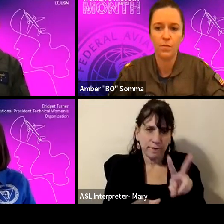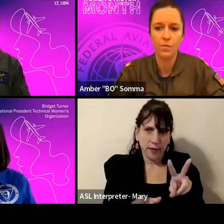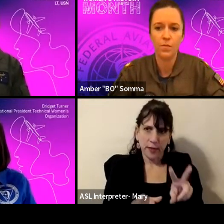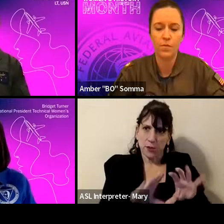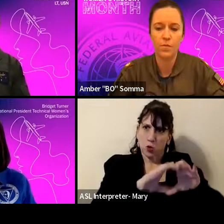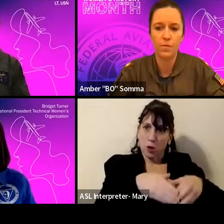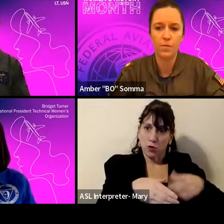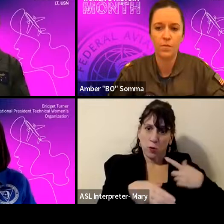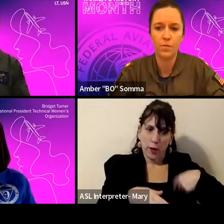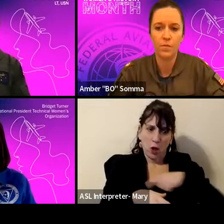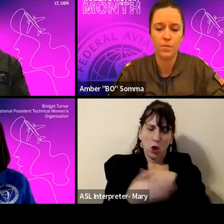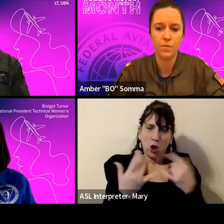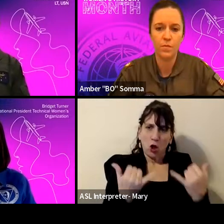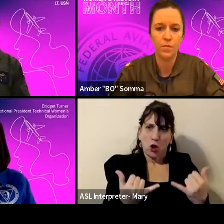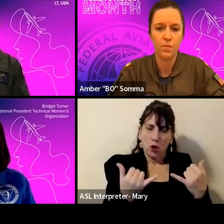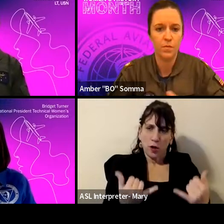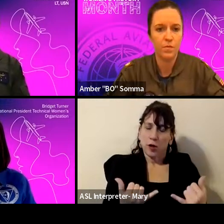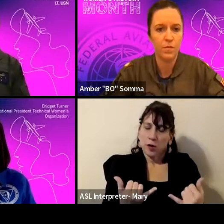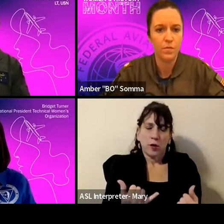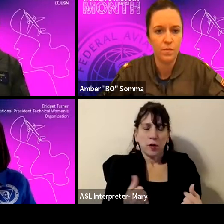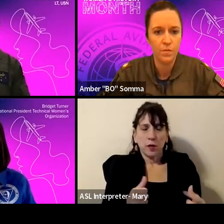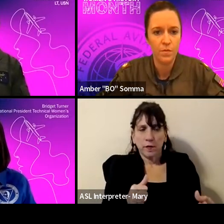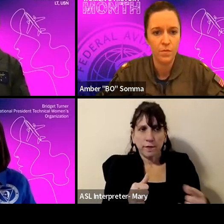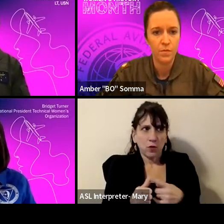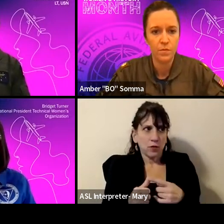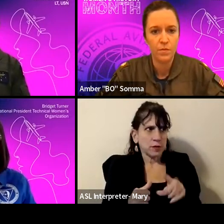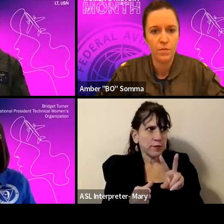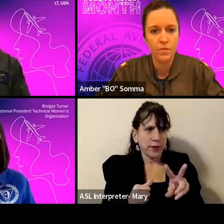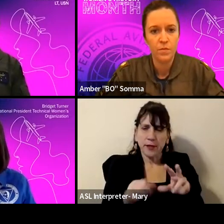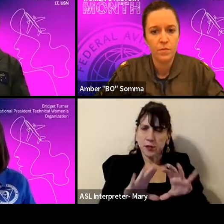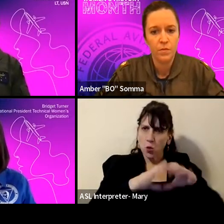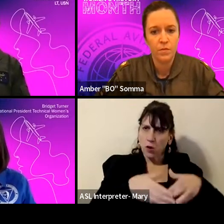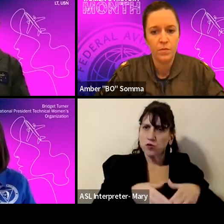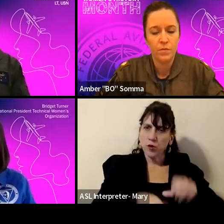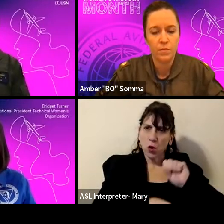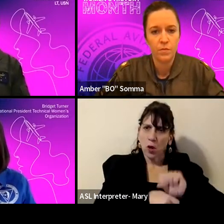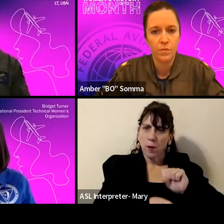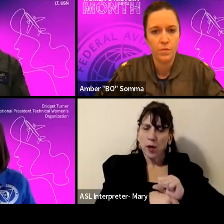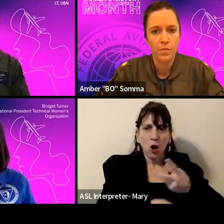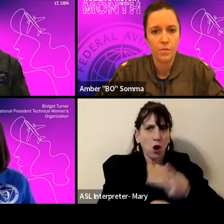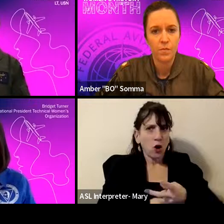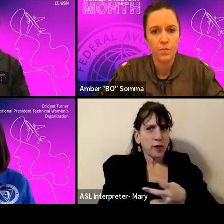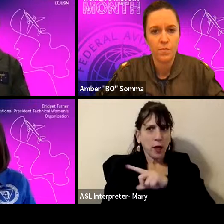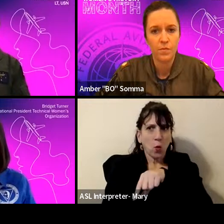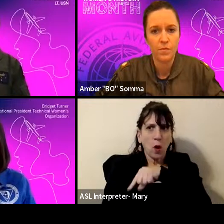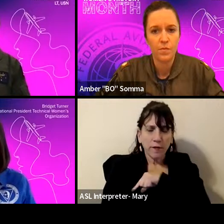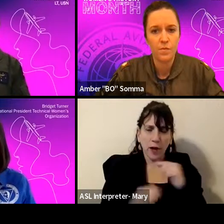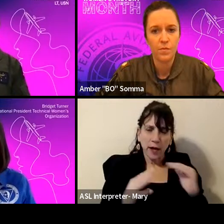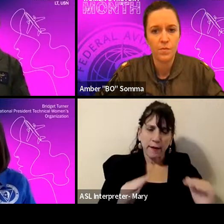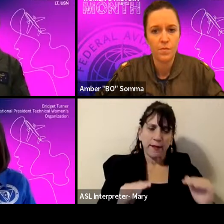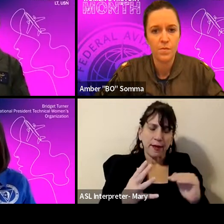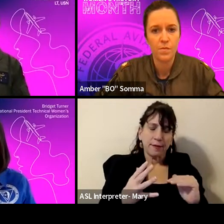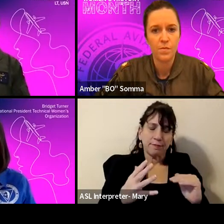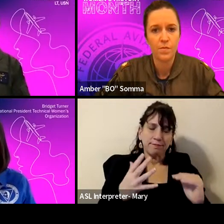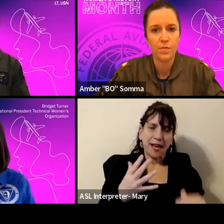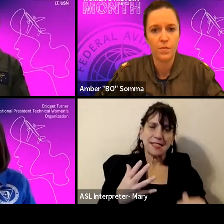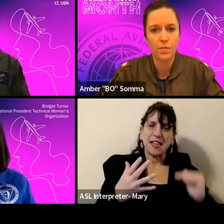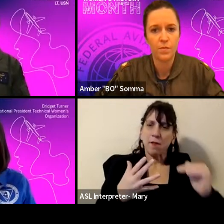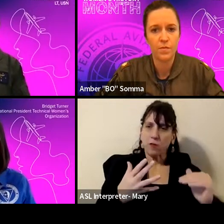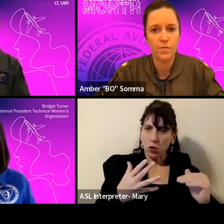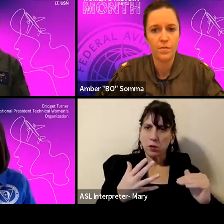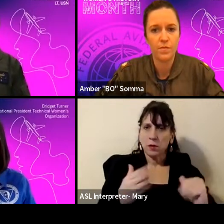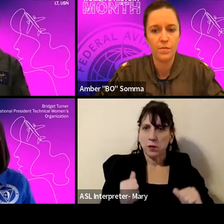we are all currently at our first fleet squadron, you're working really hard to get qualified in the next level, essentially.